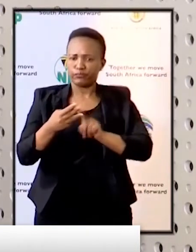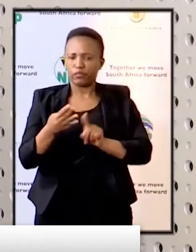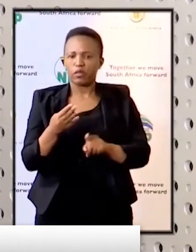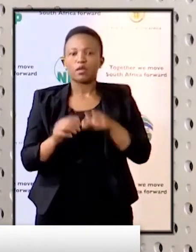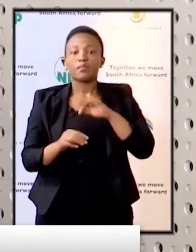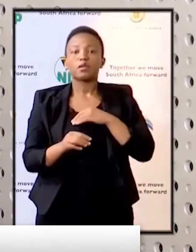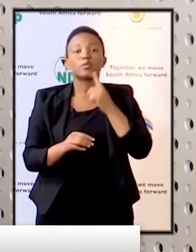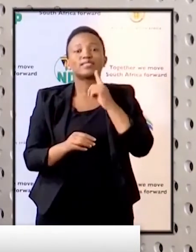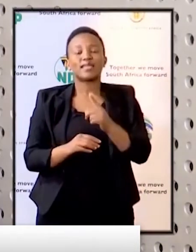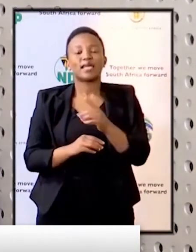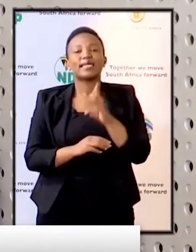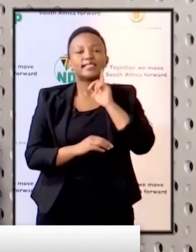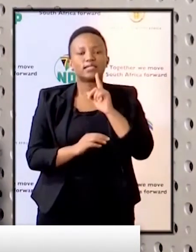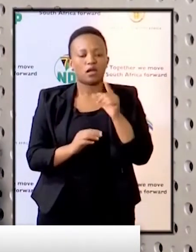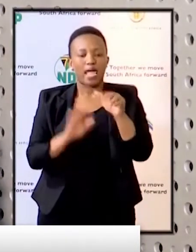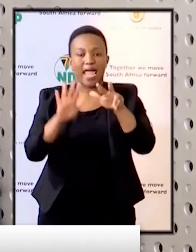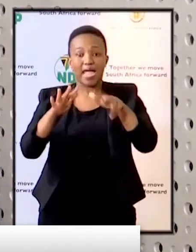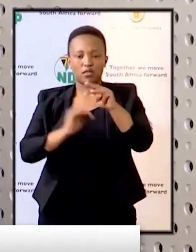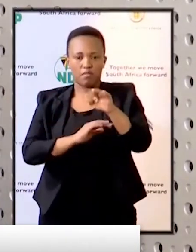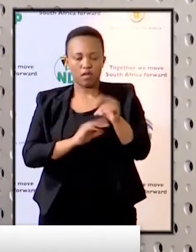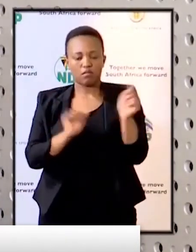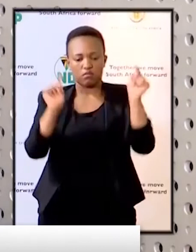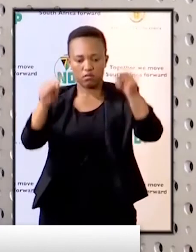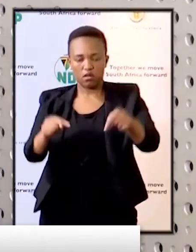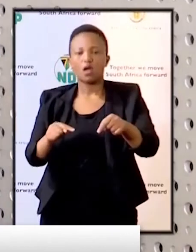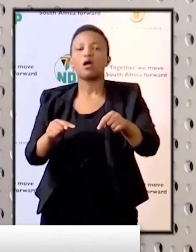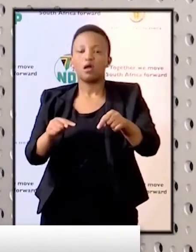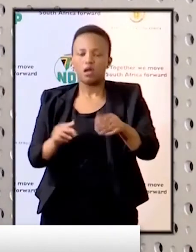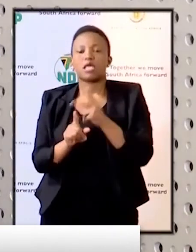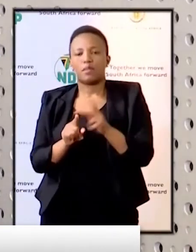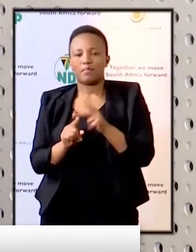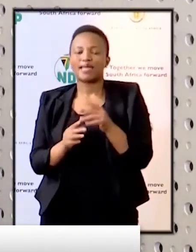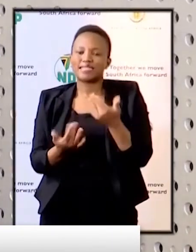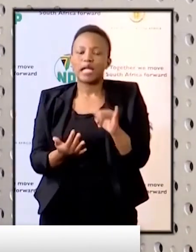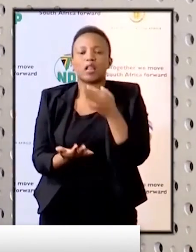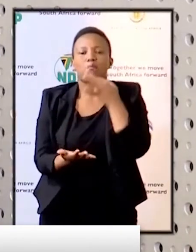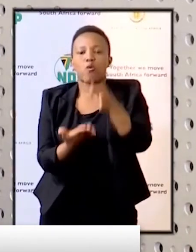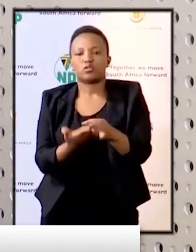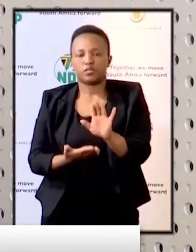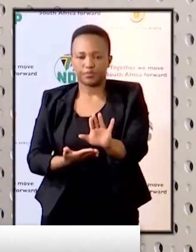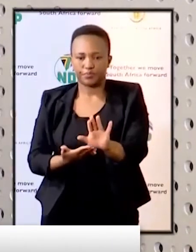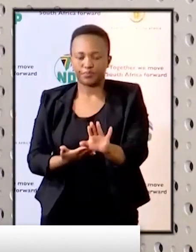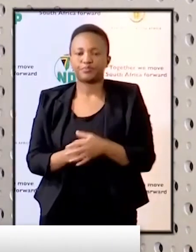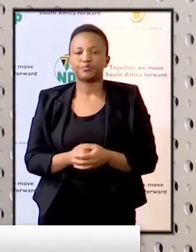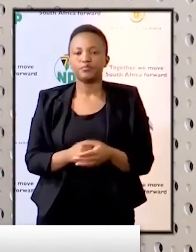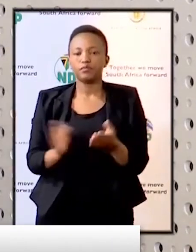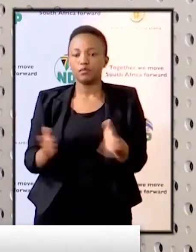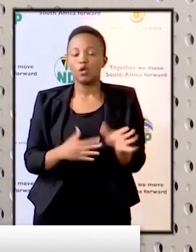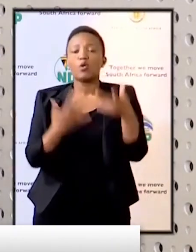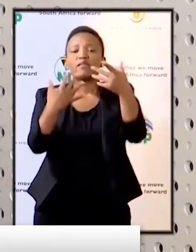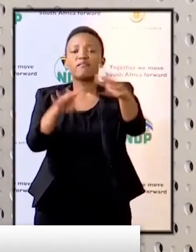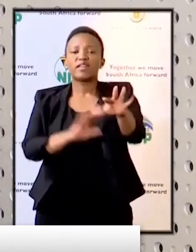teachers have to come in and prepare on the proposed date. And we are proposing, as we said